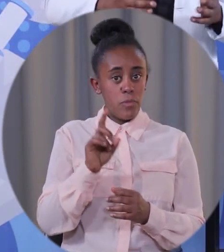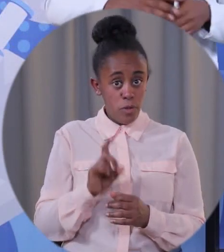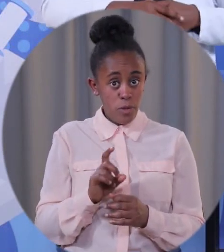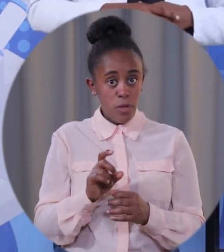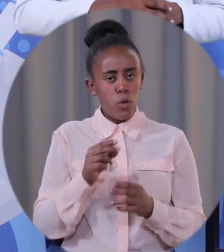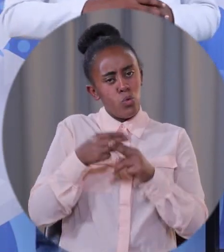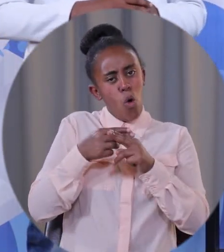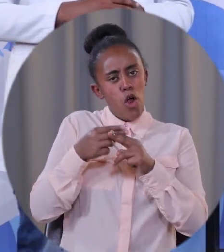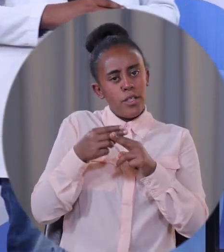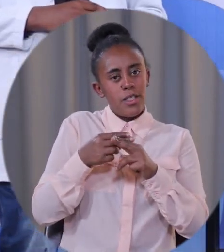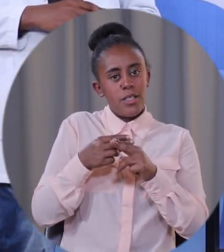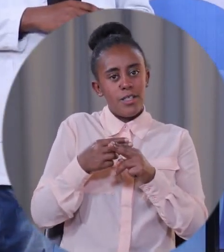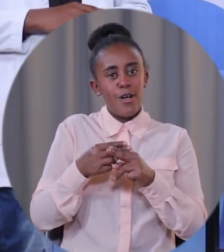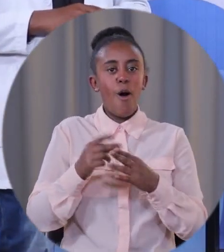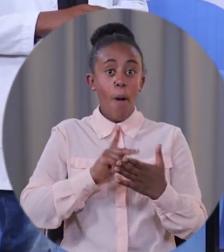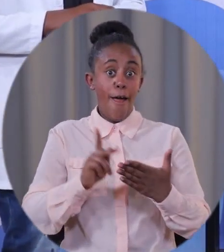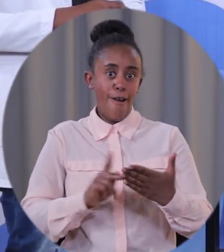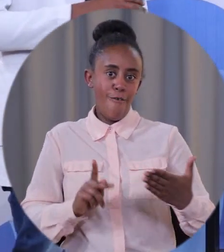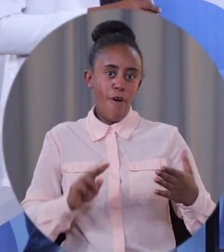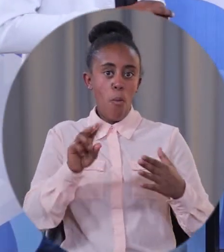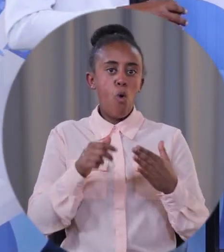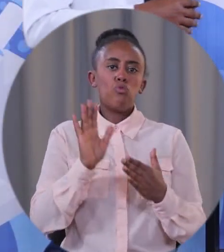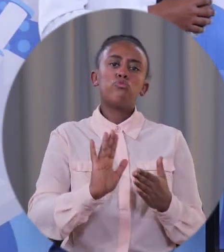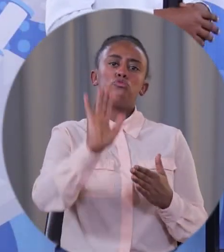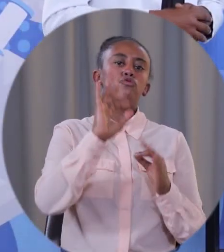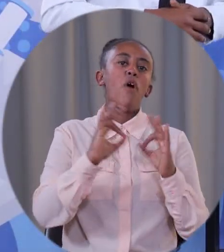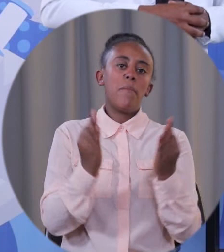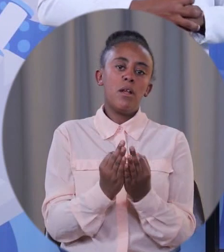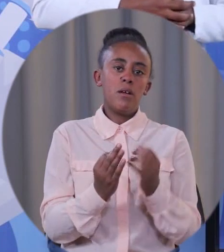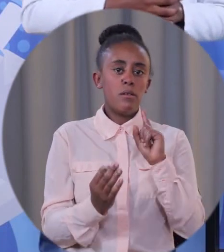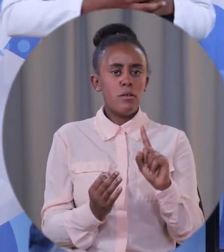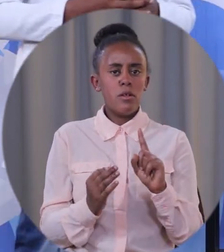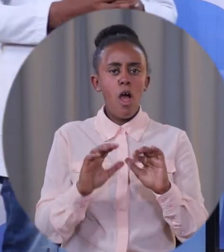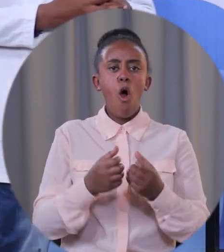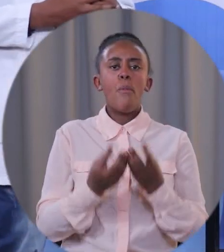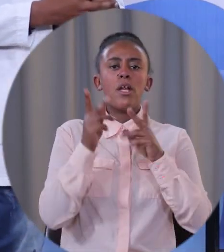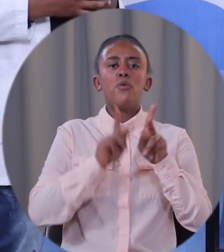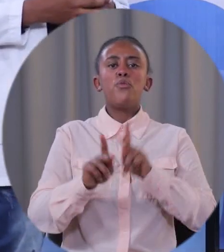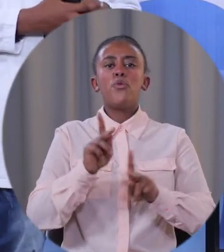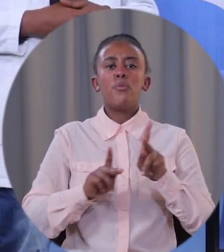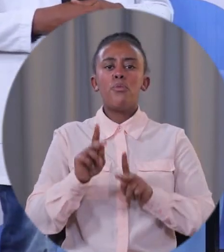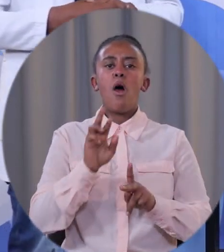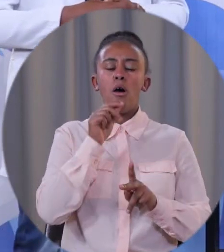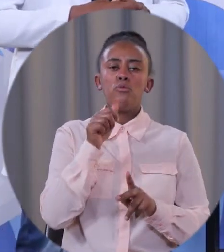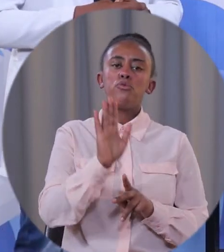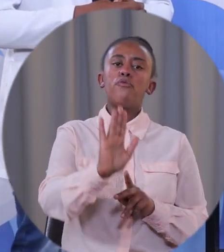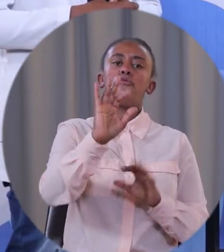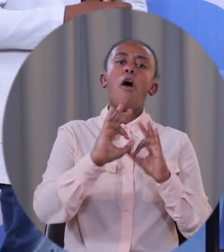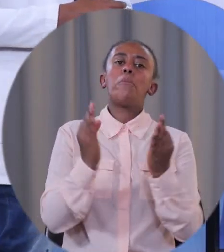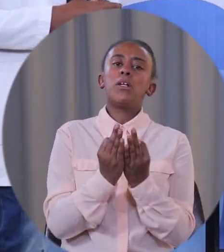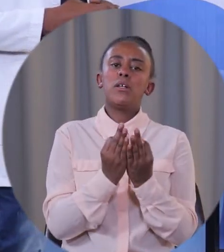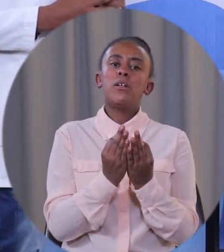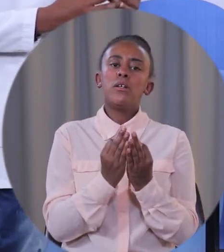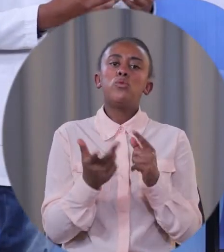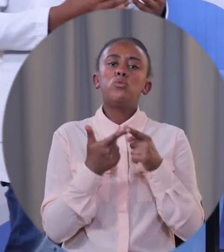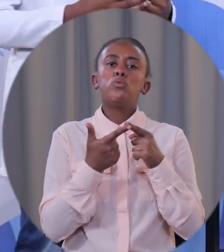a short paragraph about your families. The questions are: 1. How many people are there in your family?